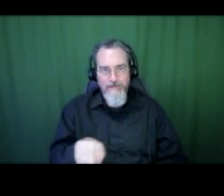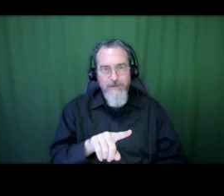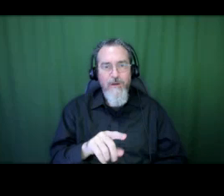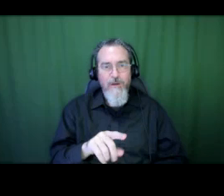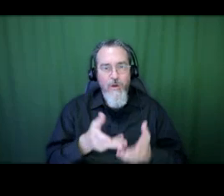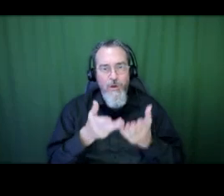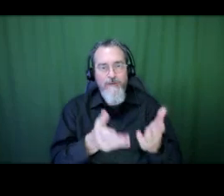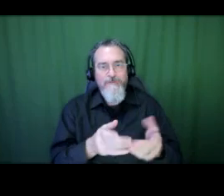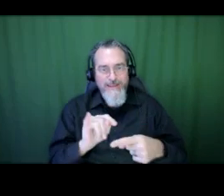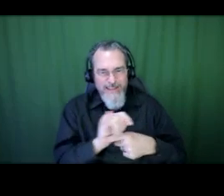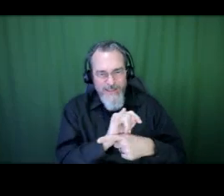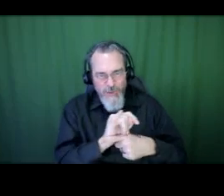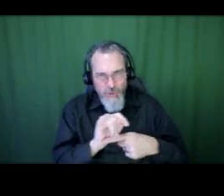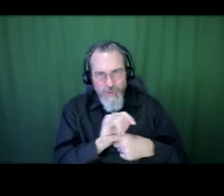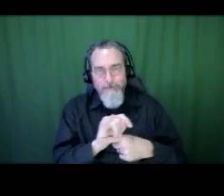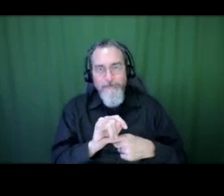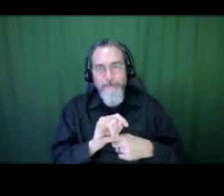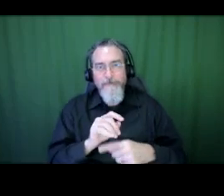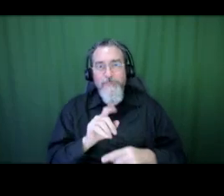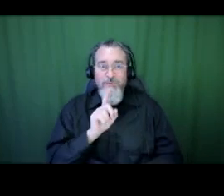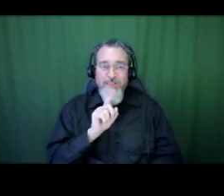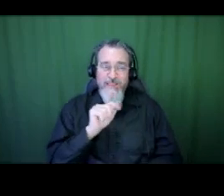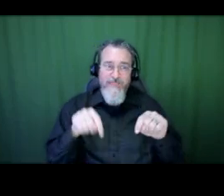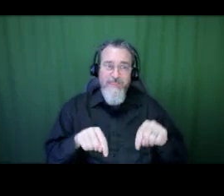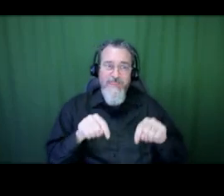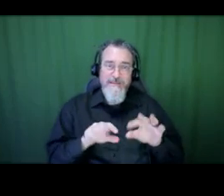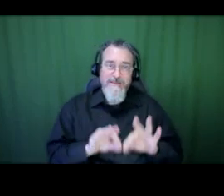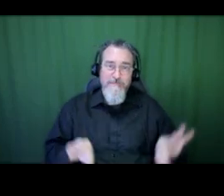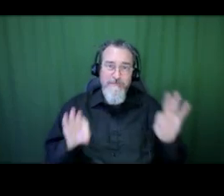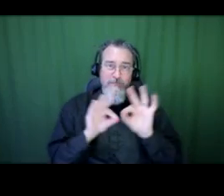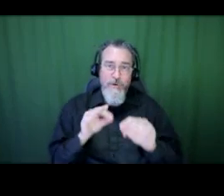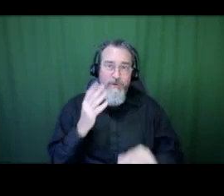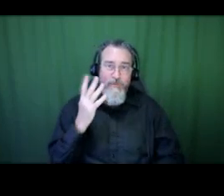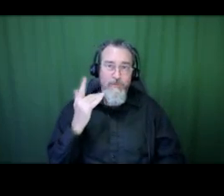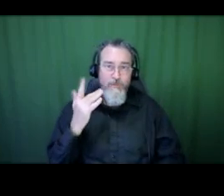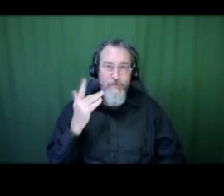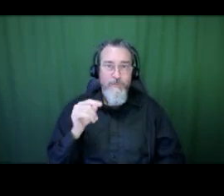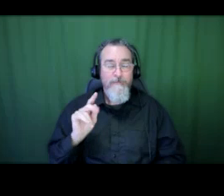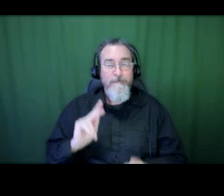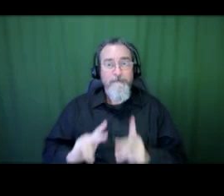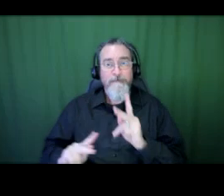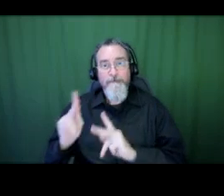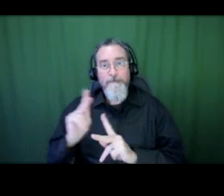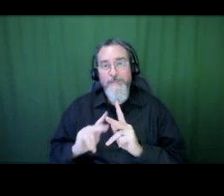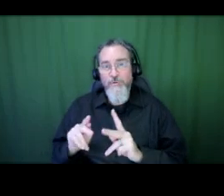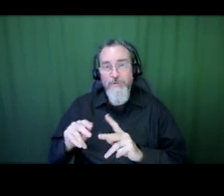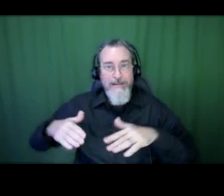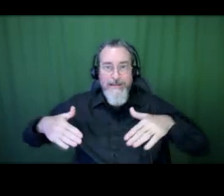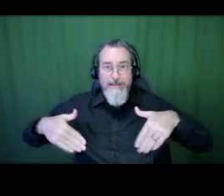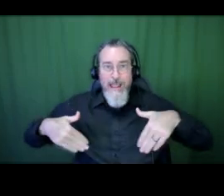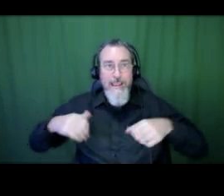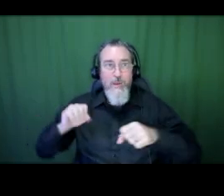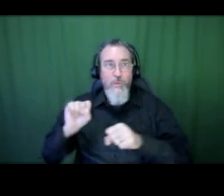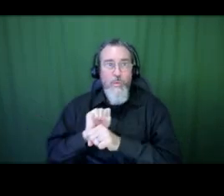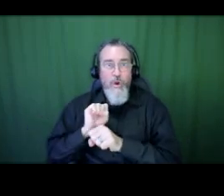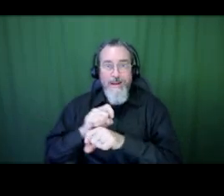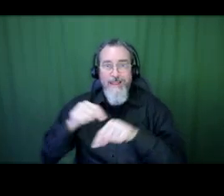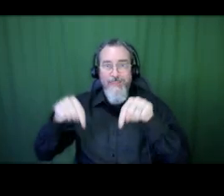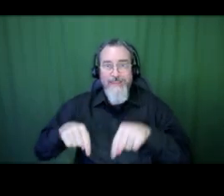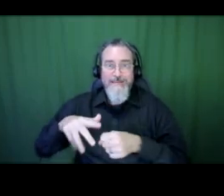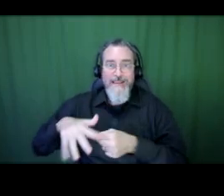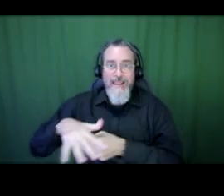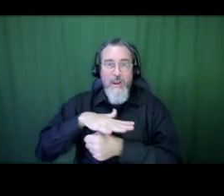opportunities. And this is very key because, again, how do you get someone who hasn't worked in these fields before to become interested in it? Well, we need to match that with our